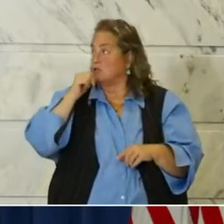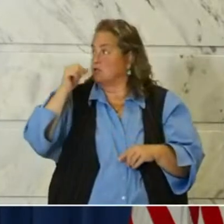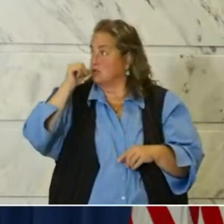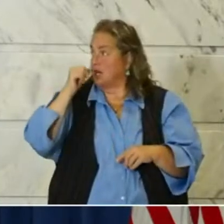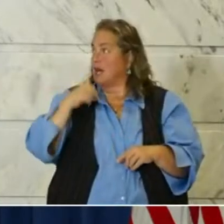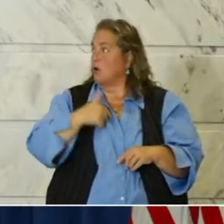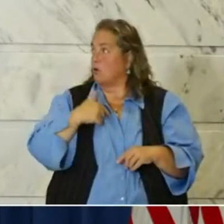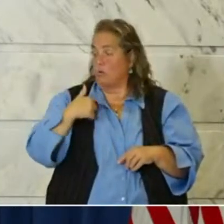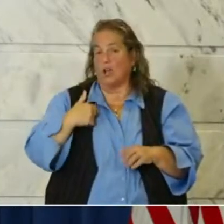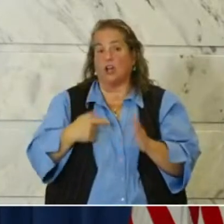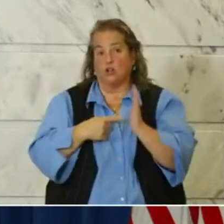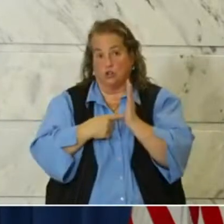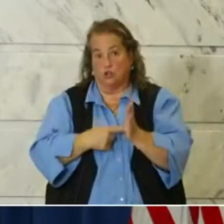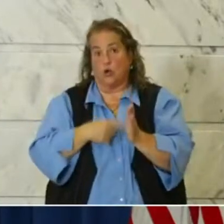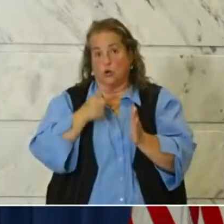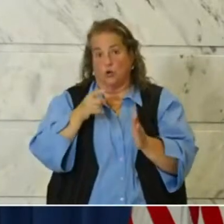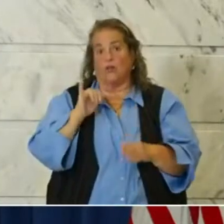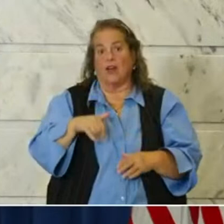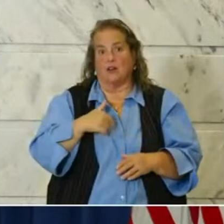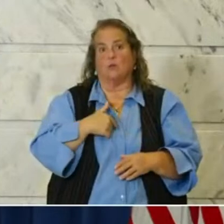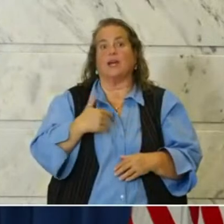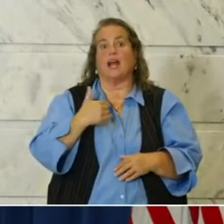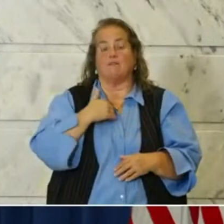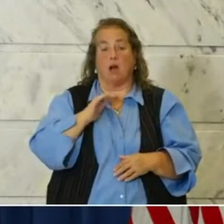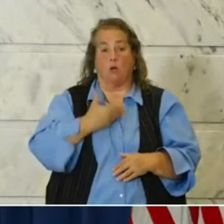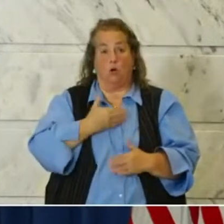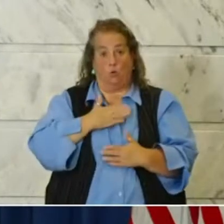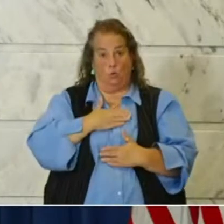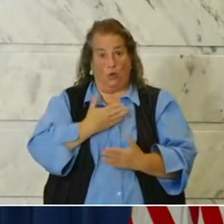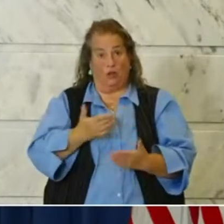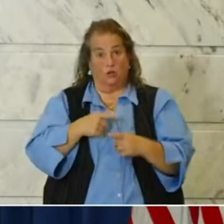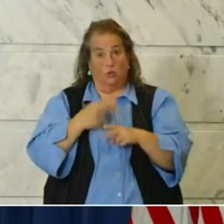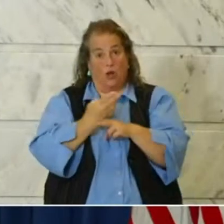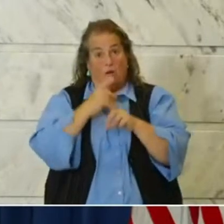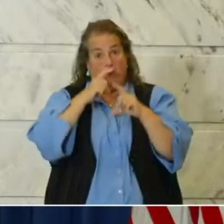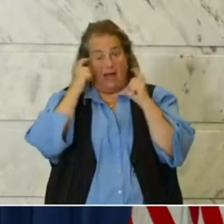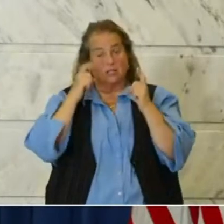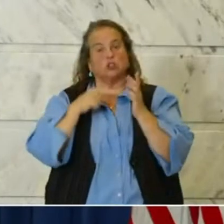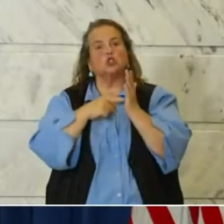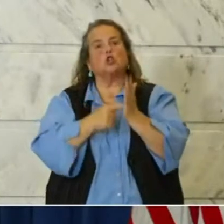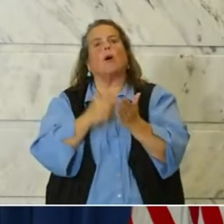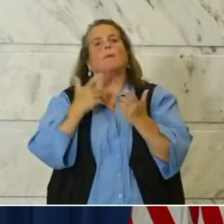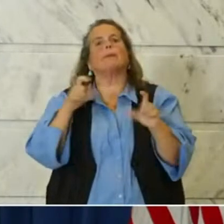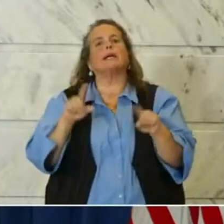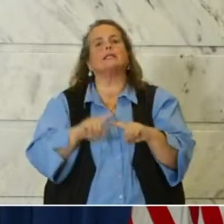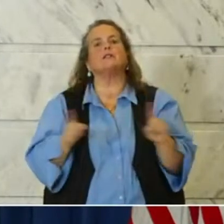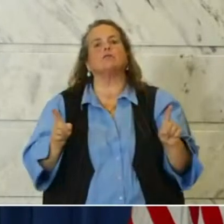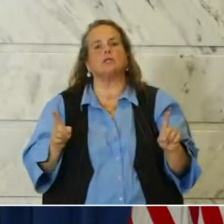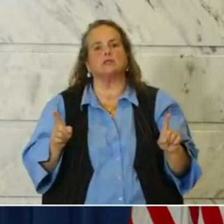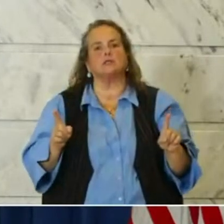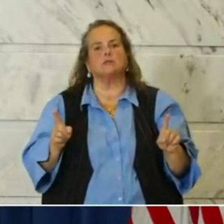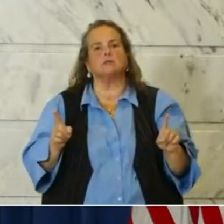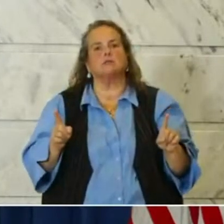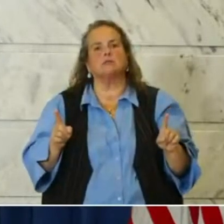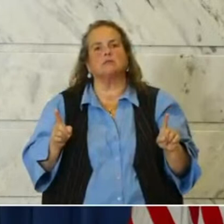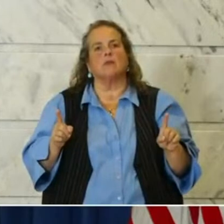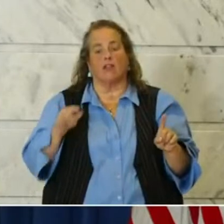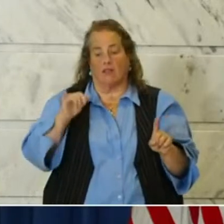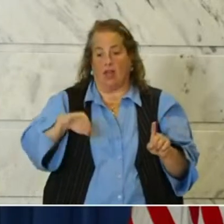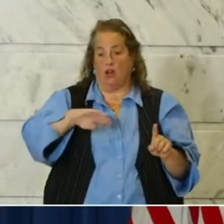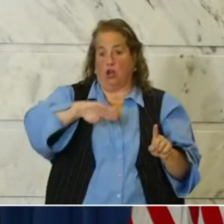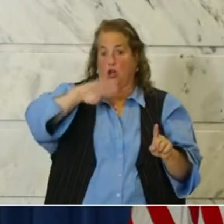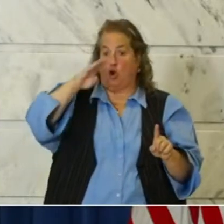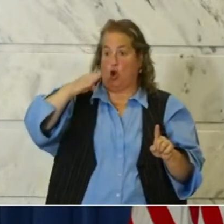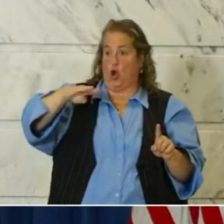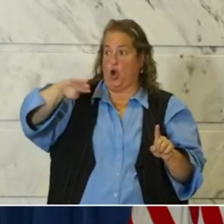for our willingness to wear a mask or a facial covering. The curve that we were